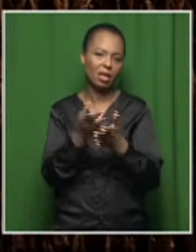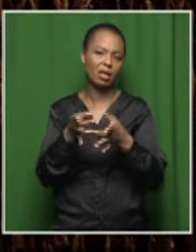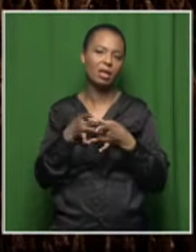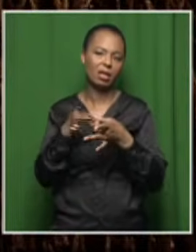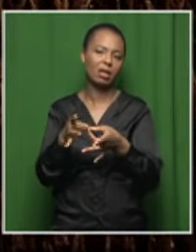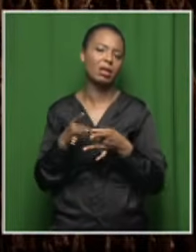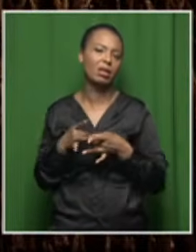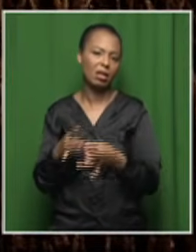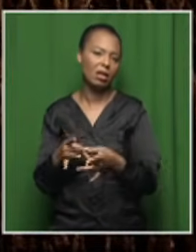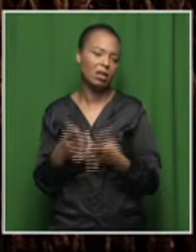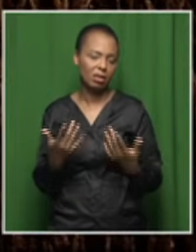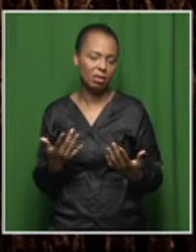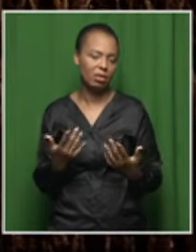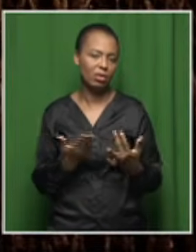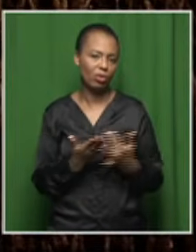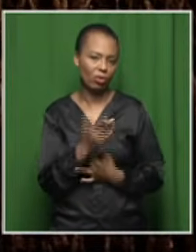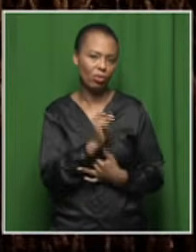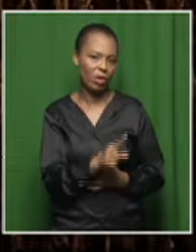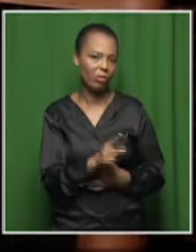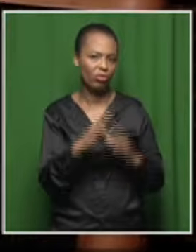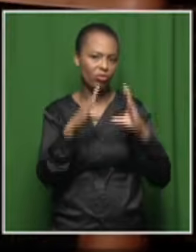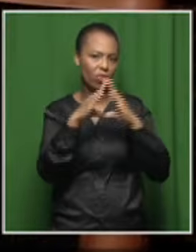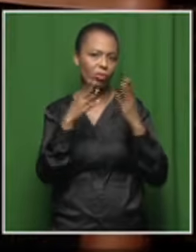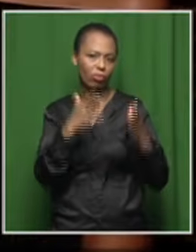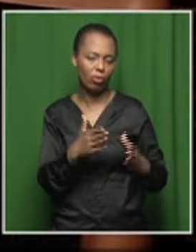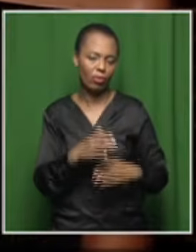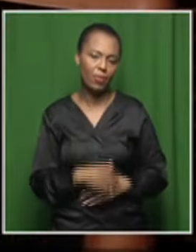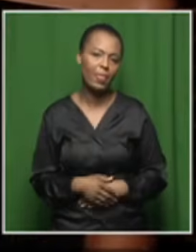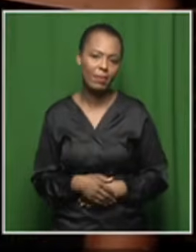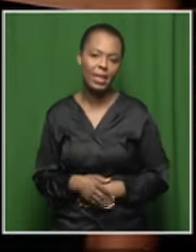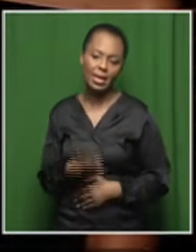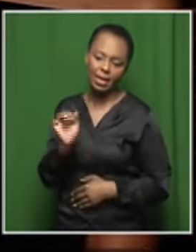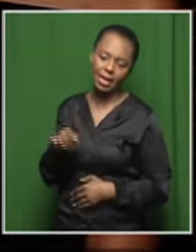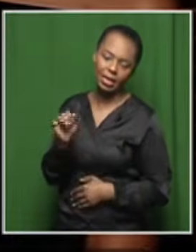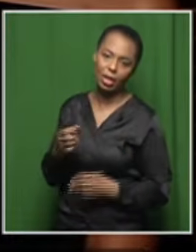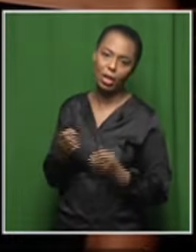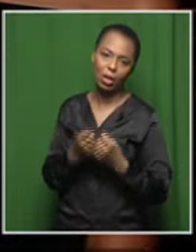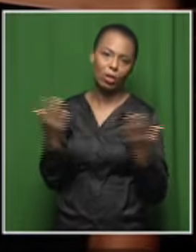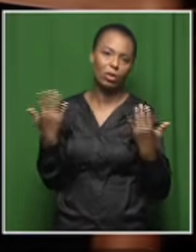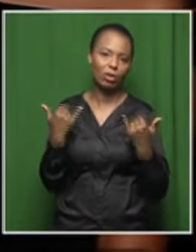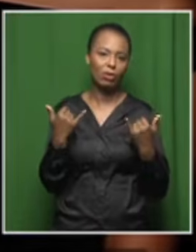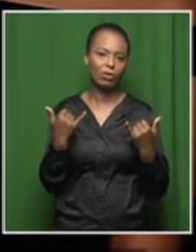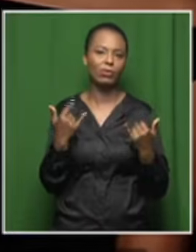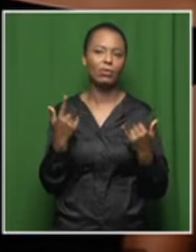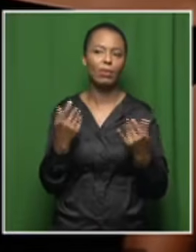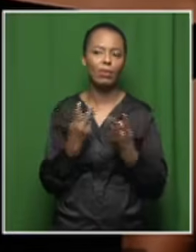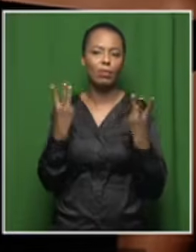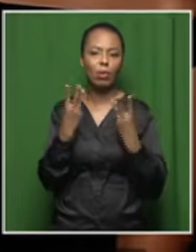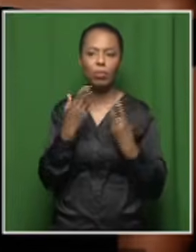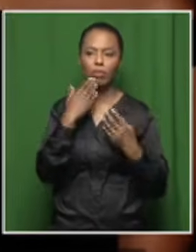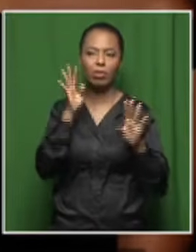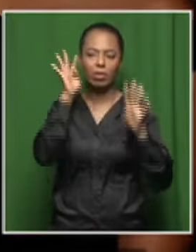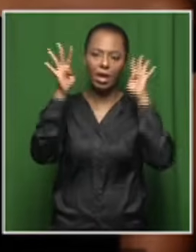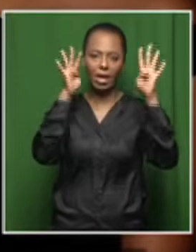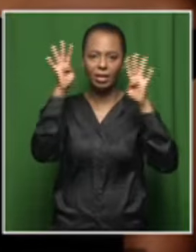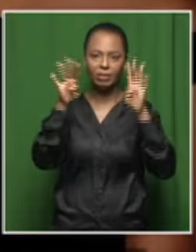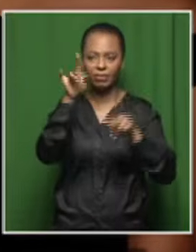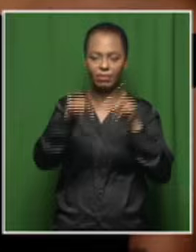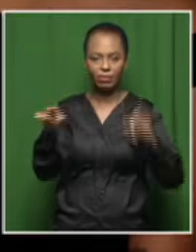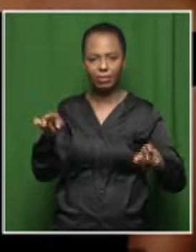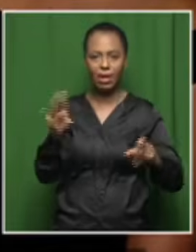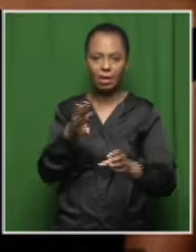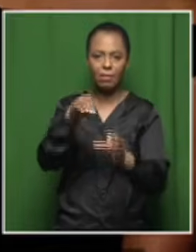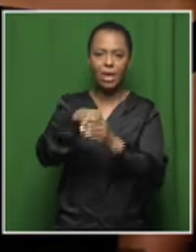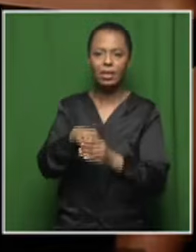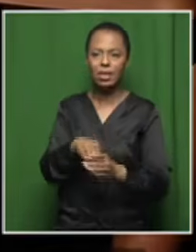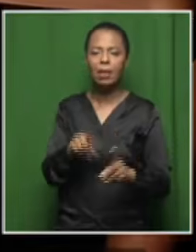differently through these structures. Yeah, absolutely. I mean, there's obviously a lot of curators that have been part of this, but talk to some of the behind-the-scenes work, who